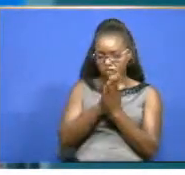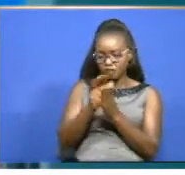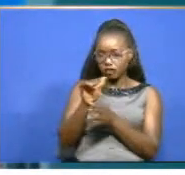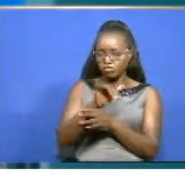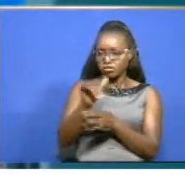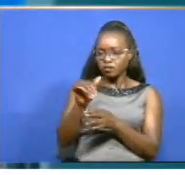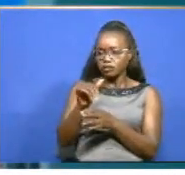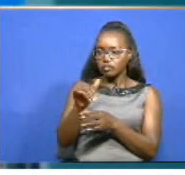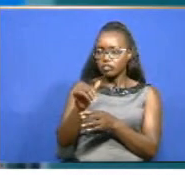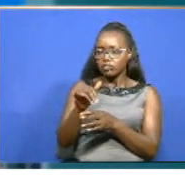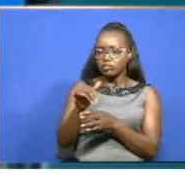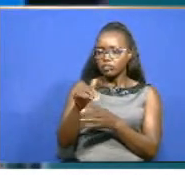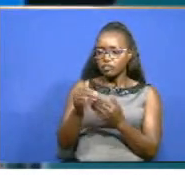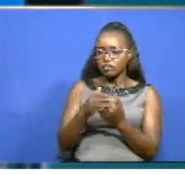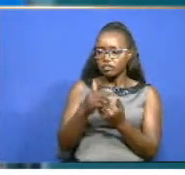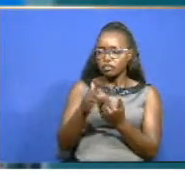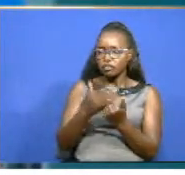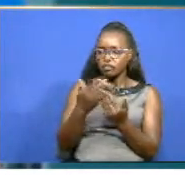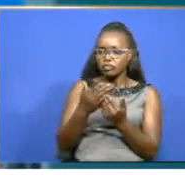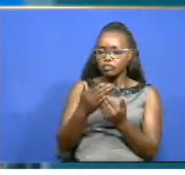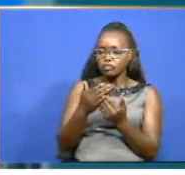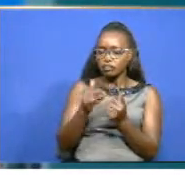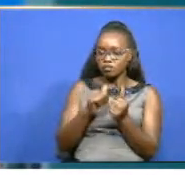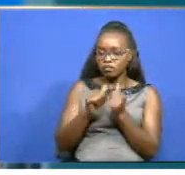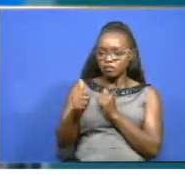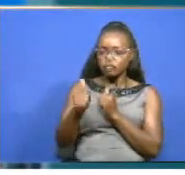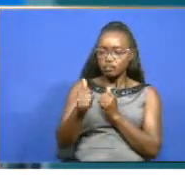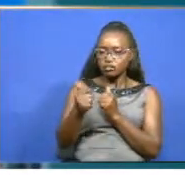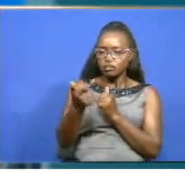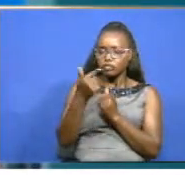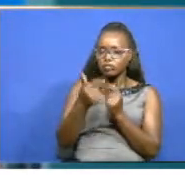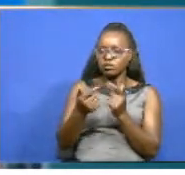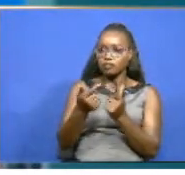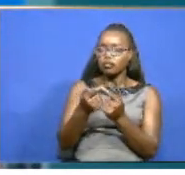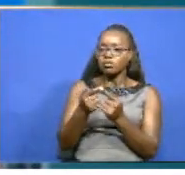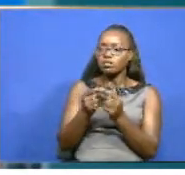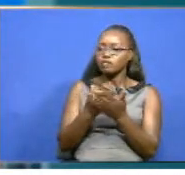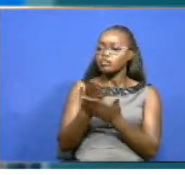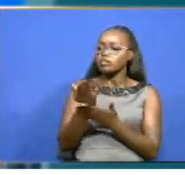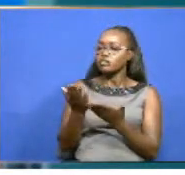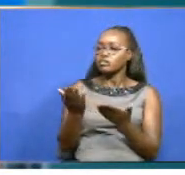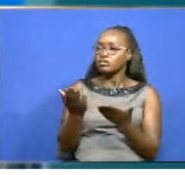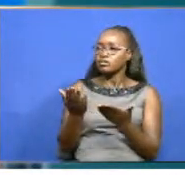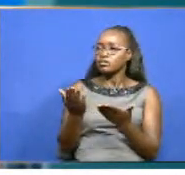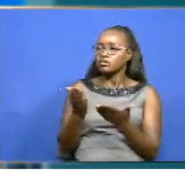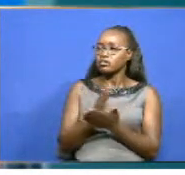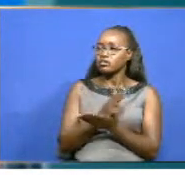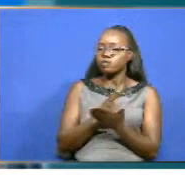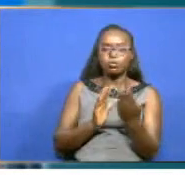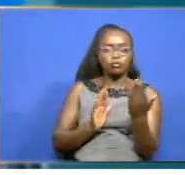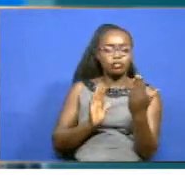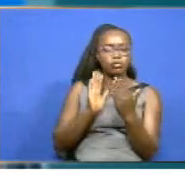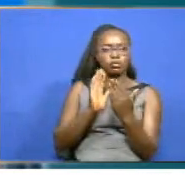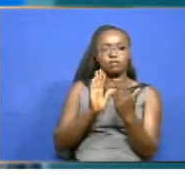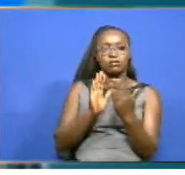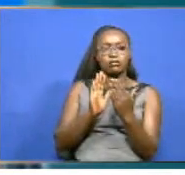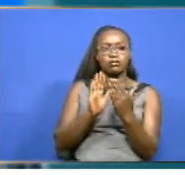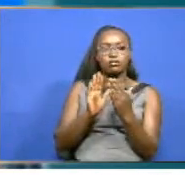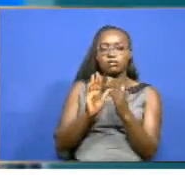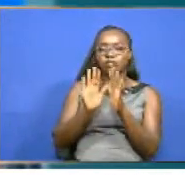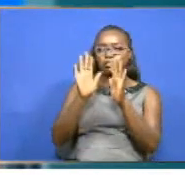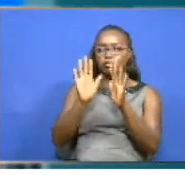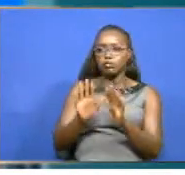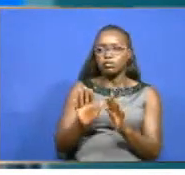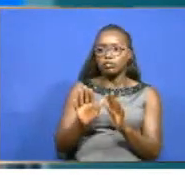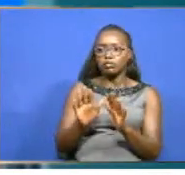are being catered that are always passing by and coming through. All right. So those are some of the approaches that would be necessary